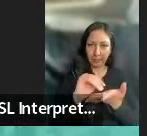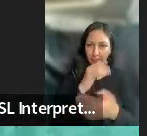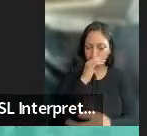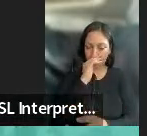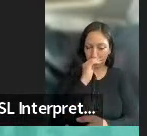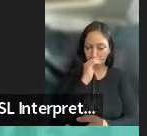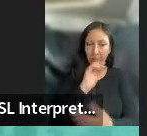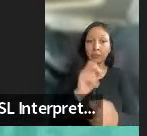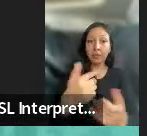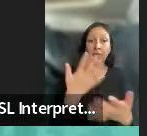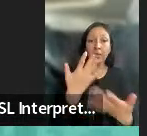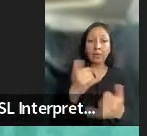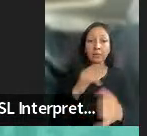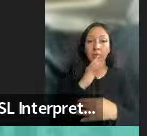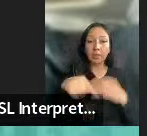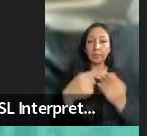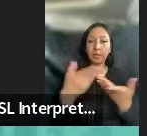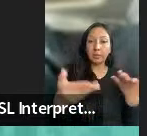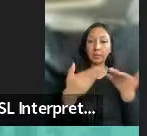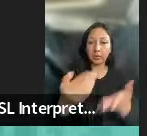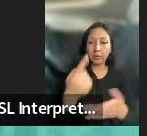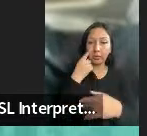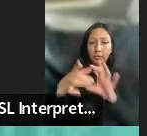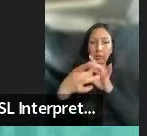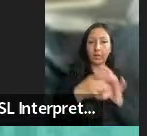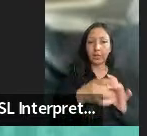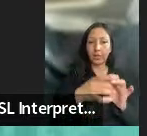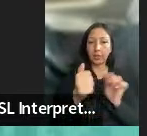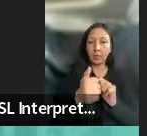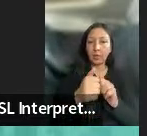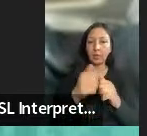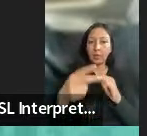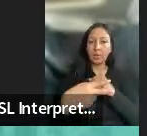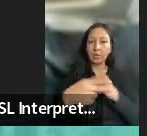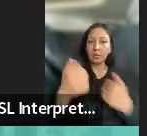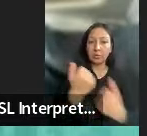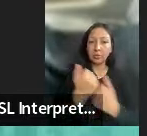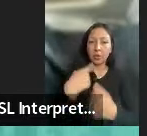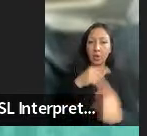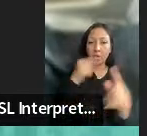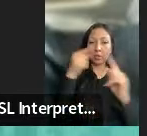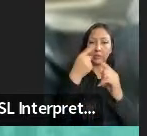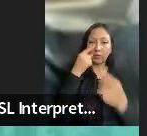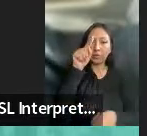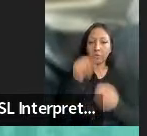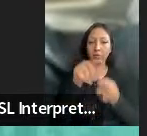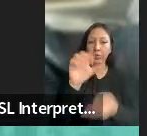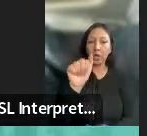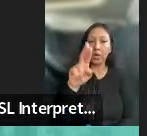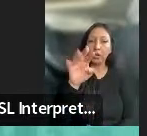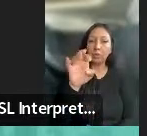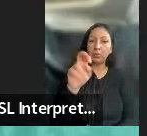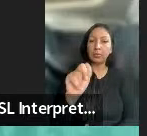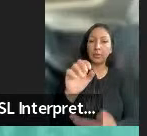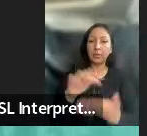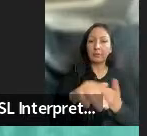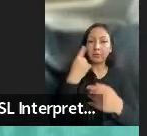Next, I'll talk about the proposals related to supporting our goals around decarbonizing solid waste and